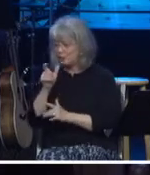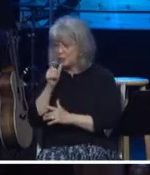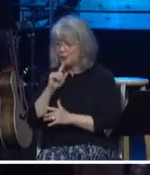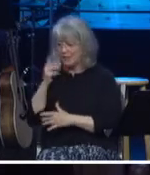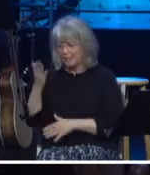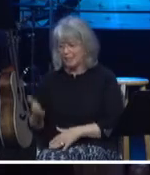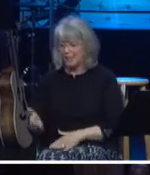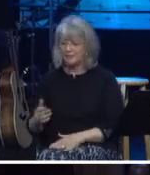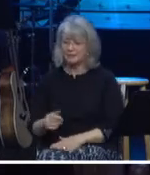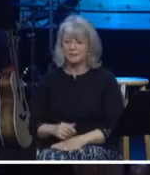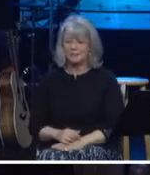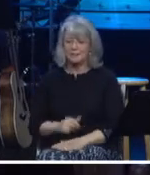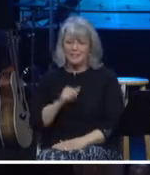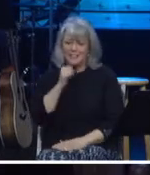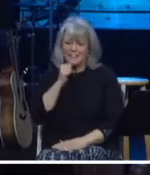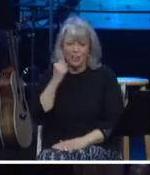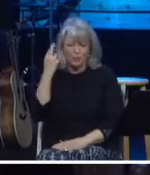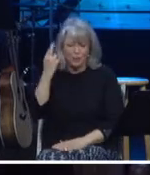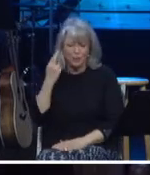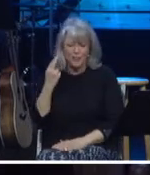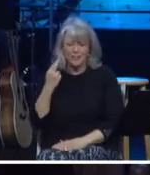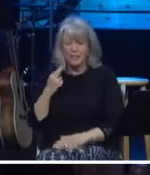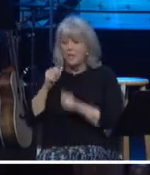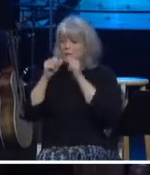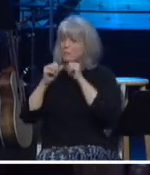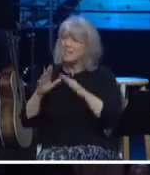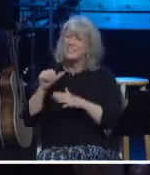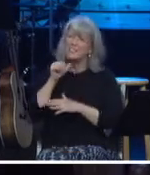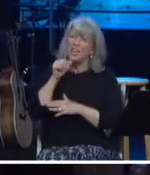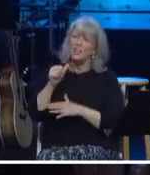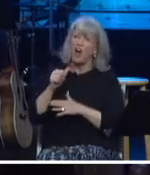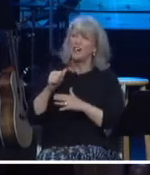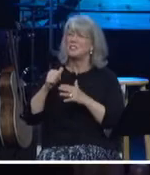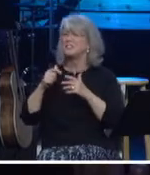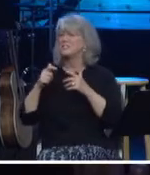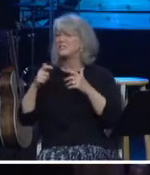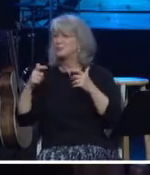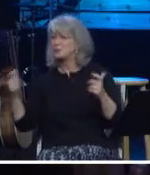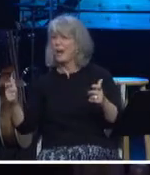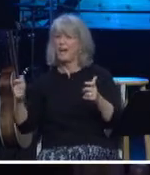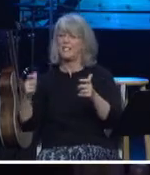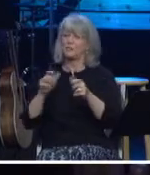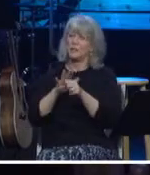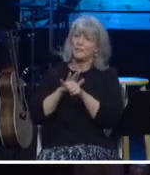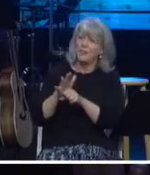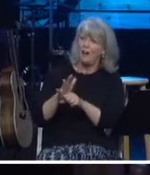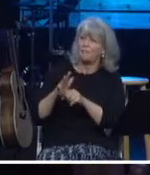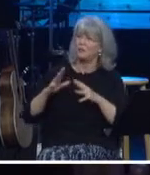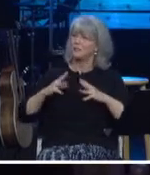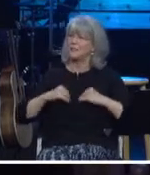It's not that the blessings aren't great enough or good enough to come to him. Oh, they are.